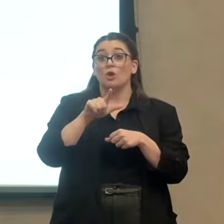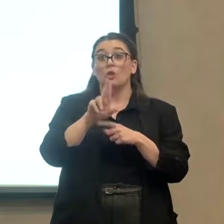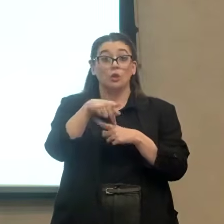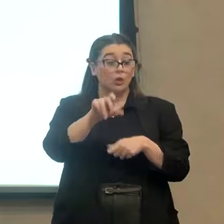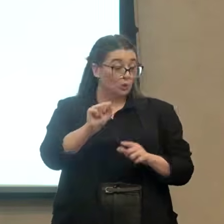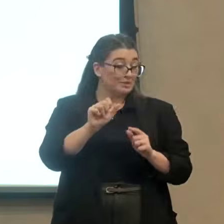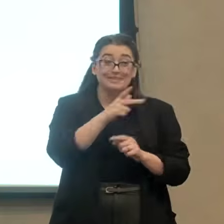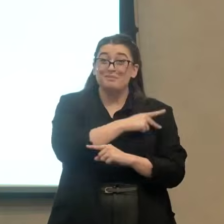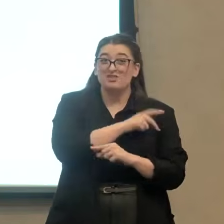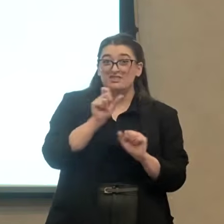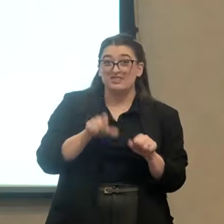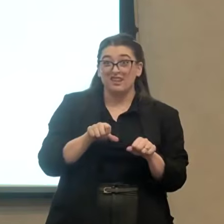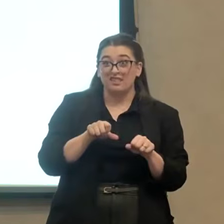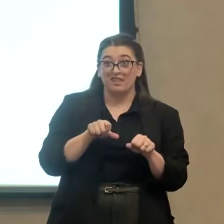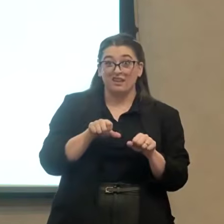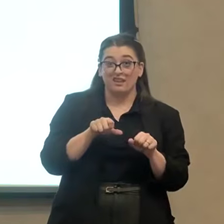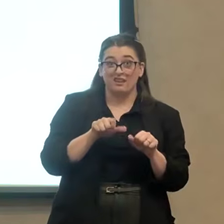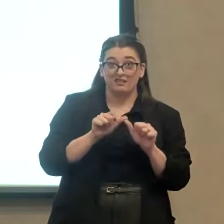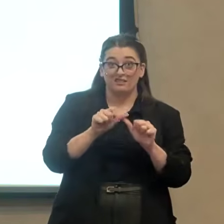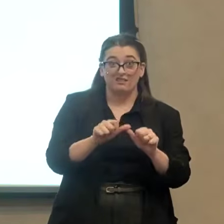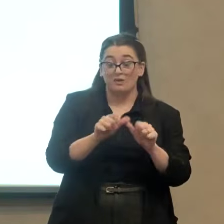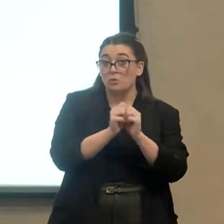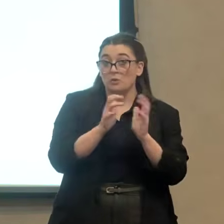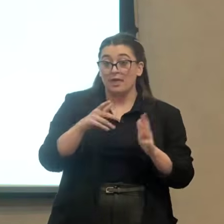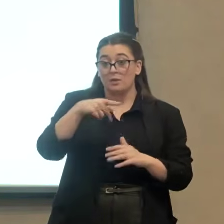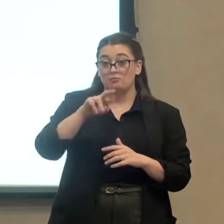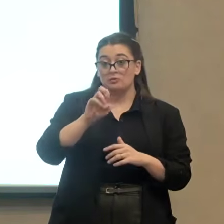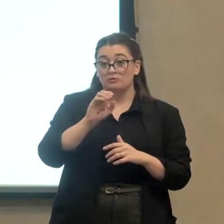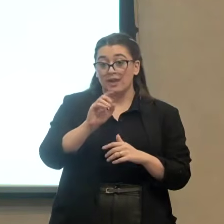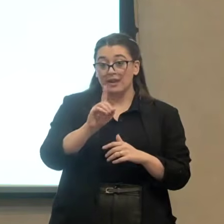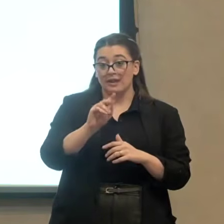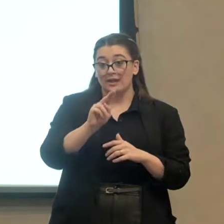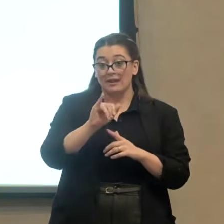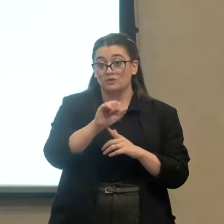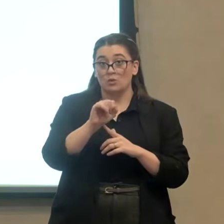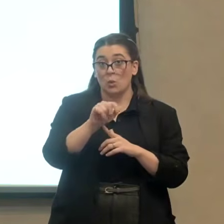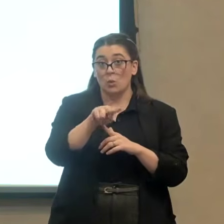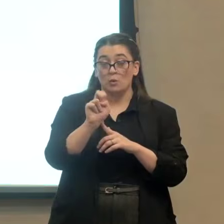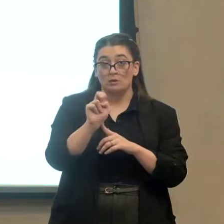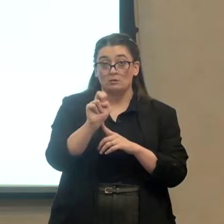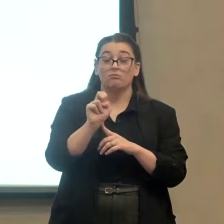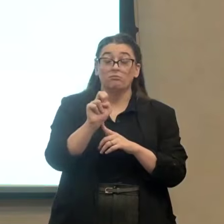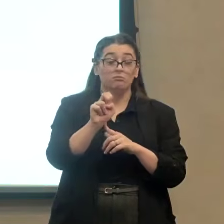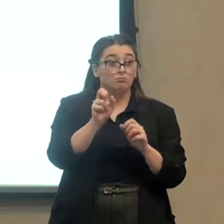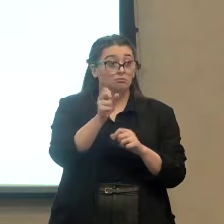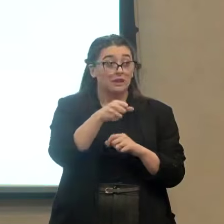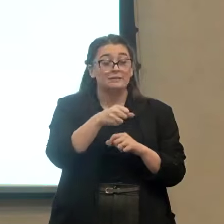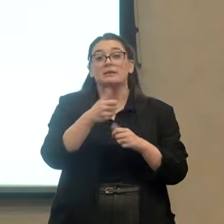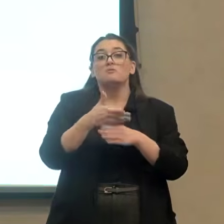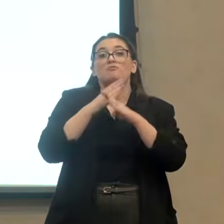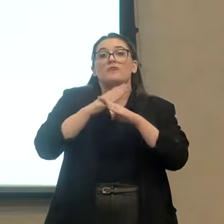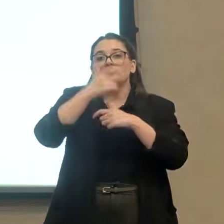minimal symptoms stay without prednisone? Yes. Prednisone promotes fibrosis, which is